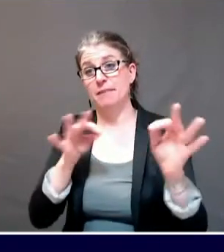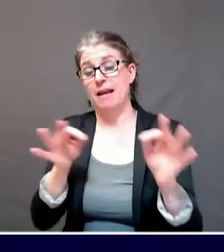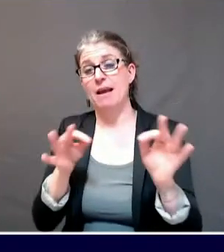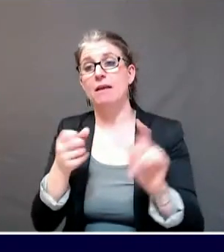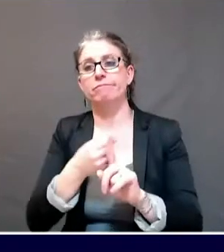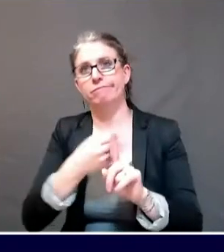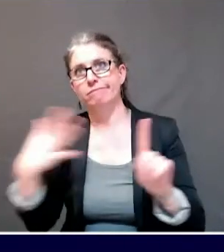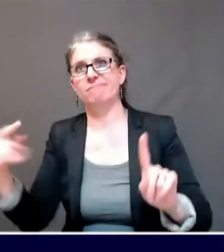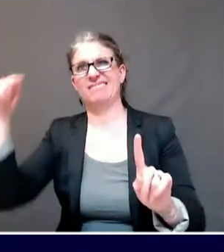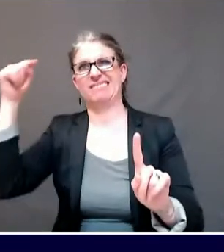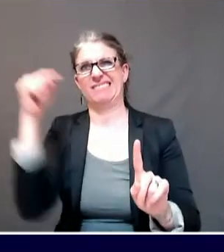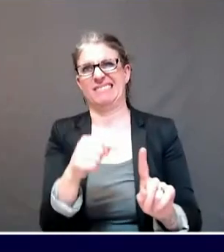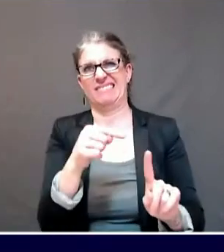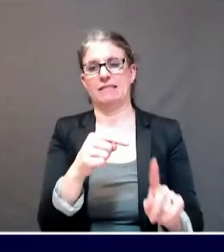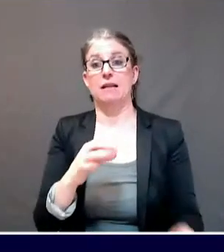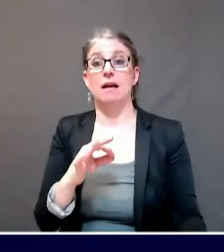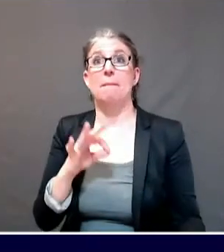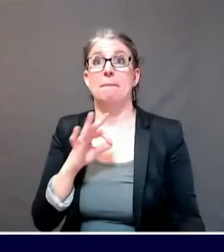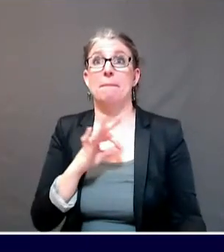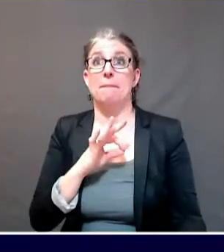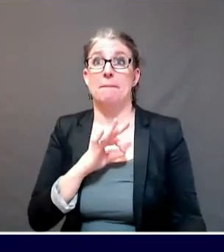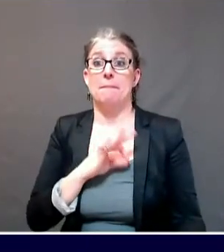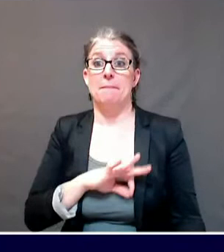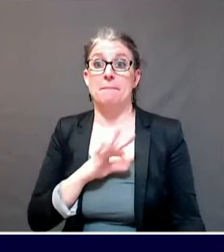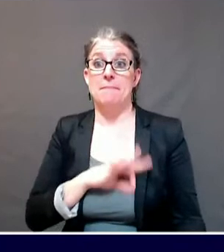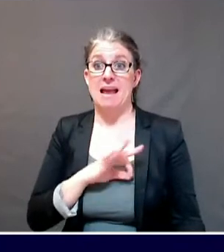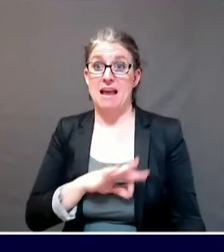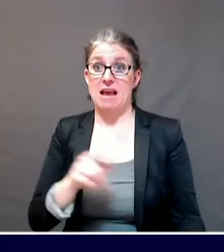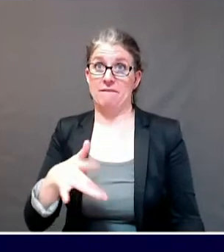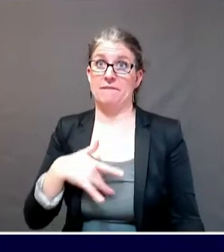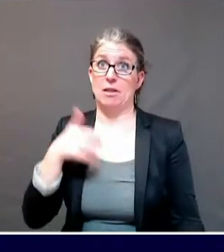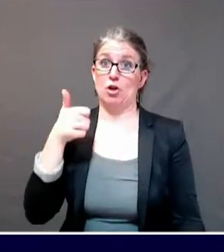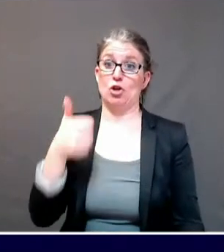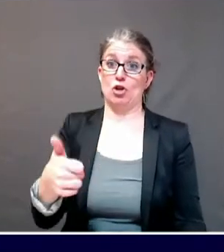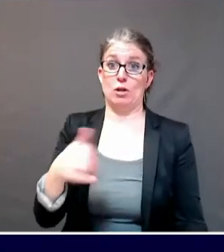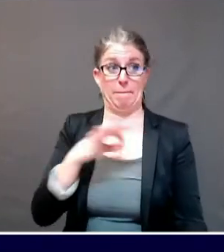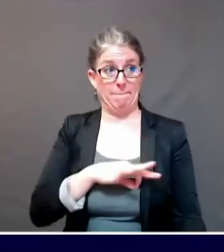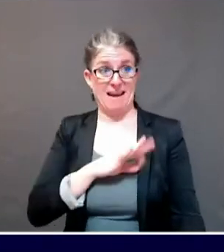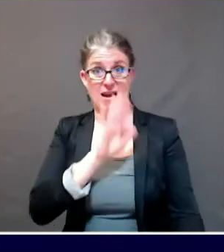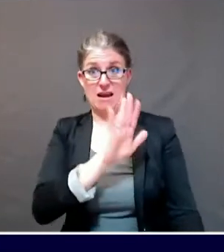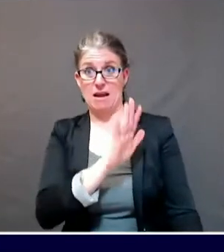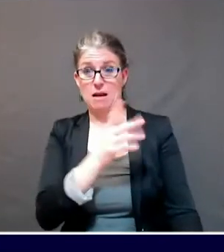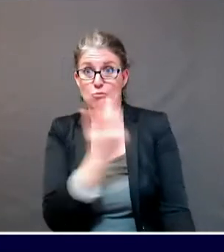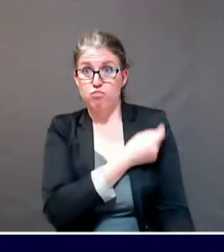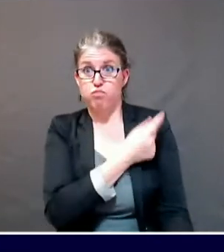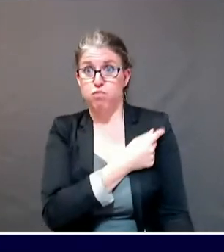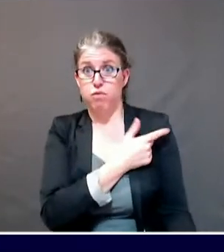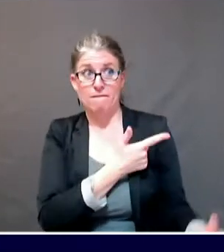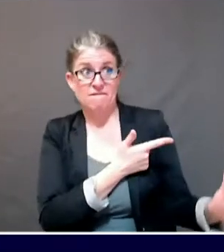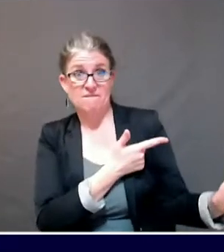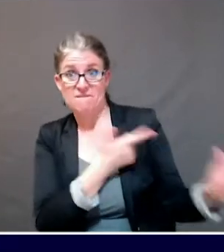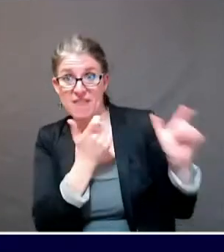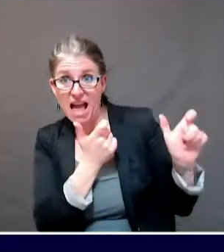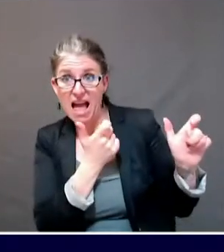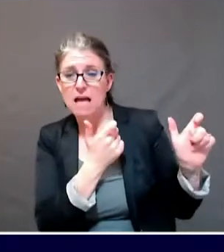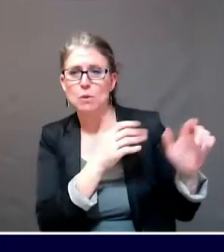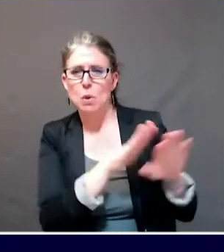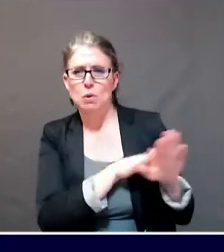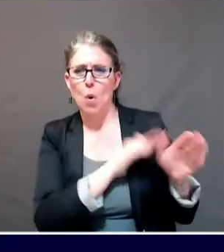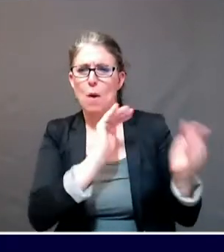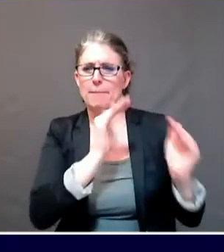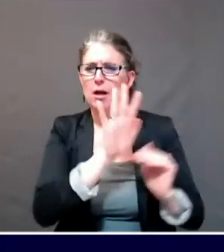country. Sure, Evan. You know, I am happy to do so. I don't usually go into